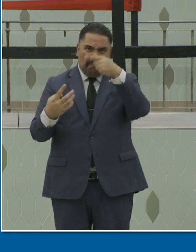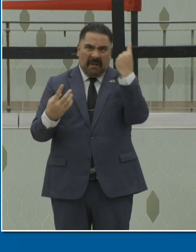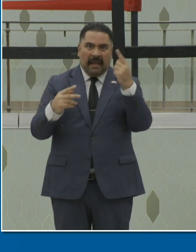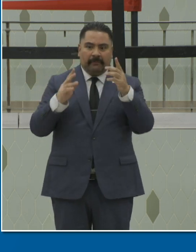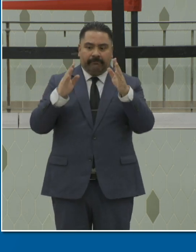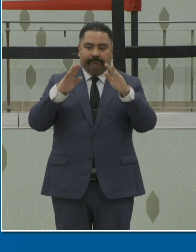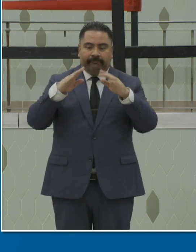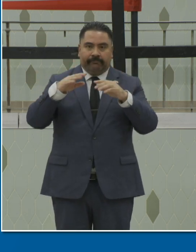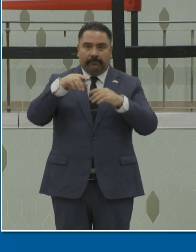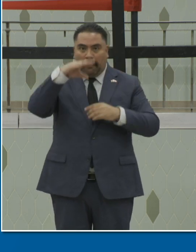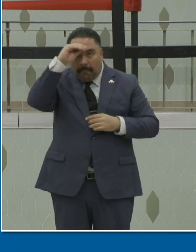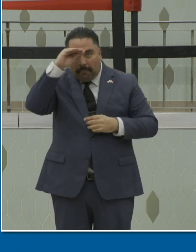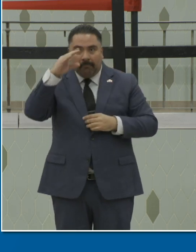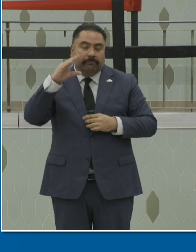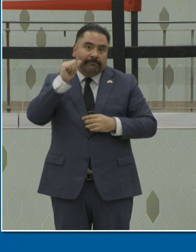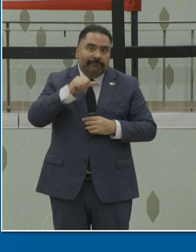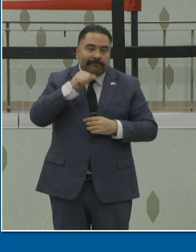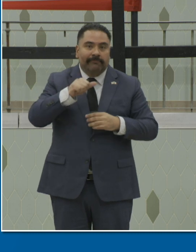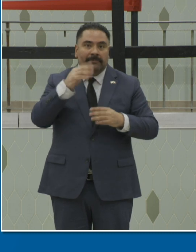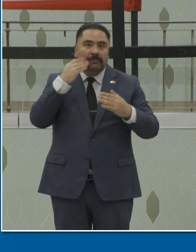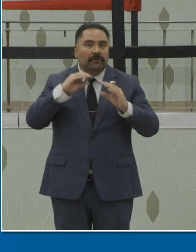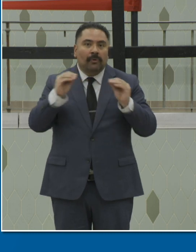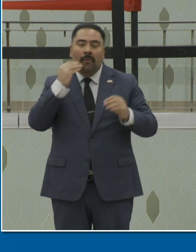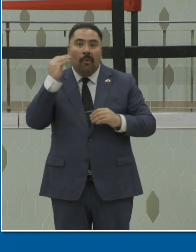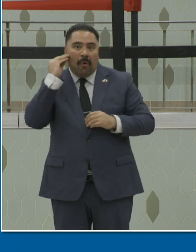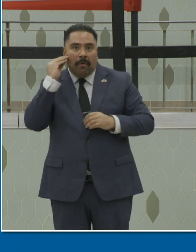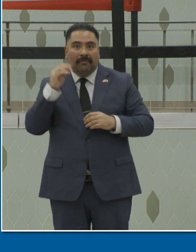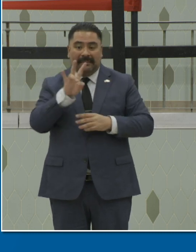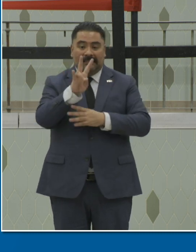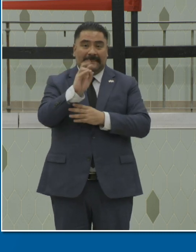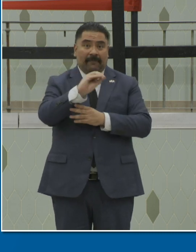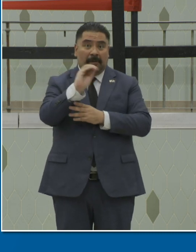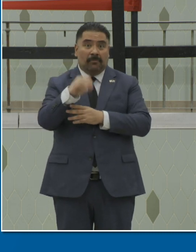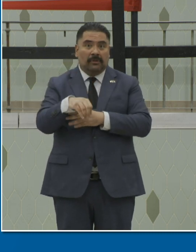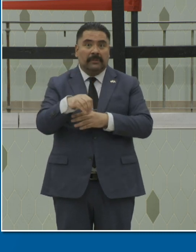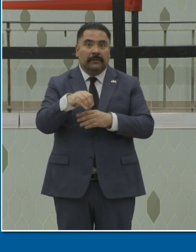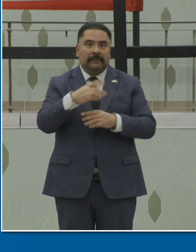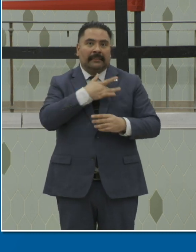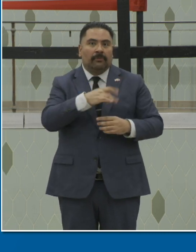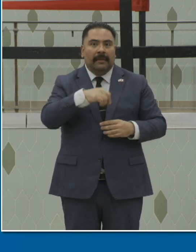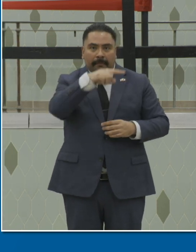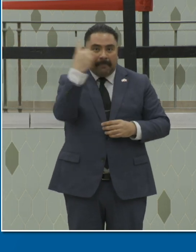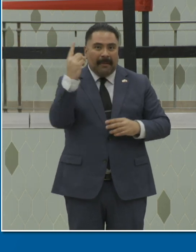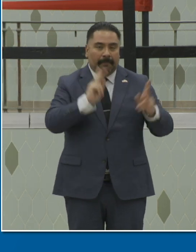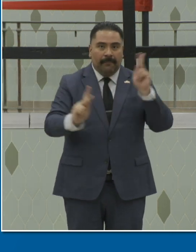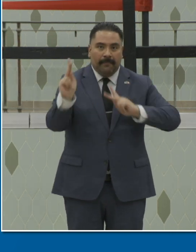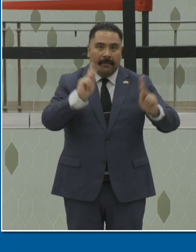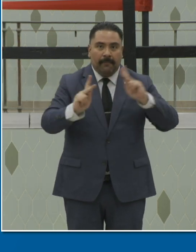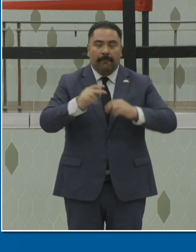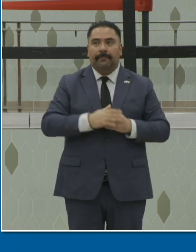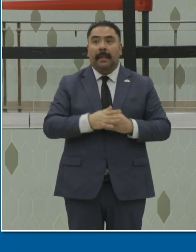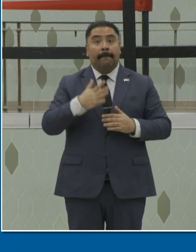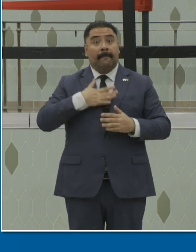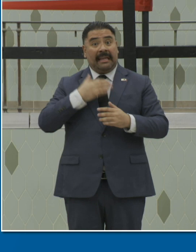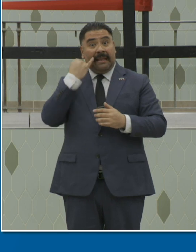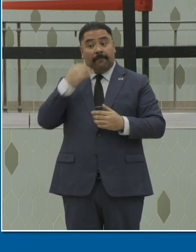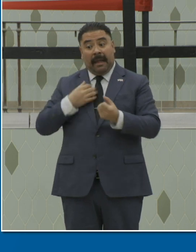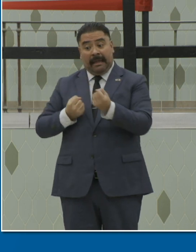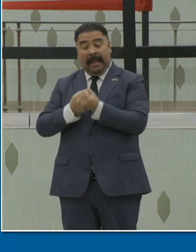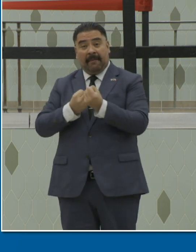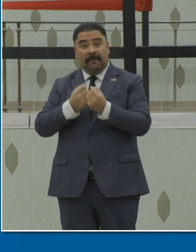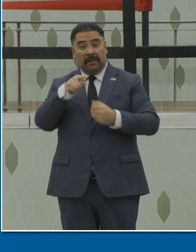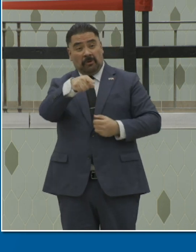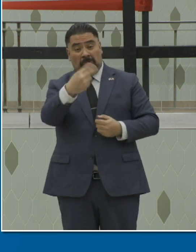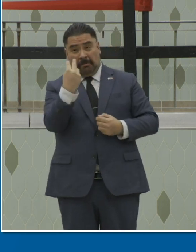time as a student. And 70% of those who are unhoused are black people. So if my advocacy is